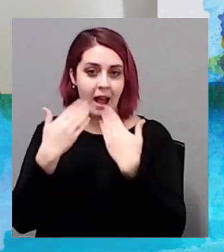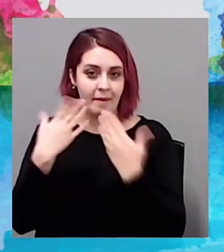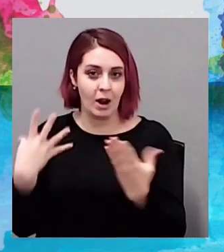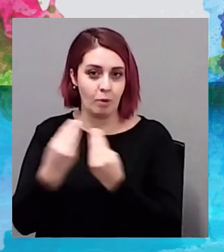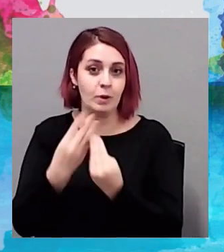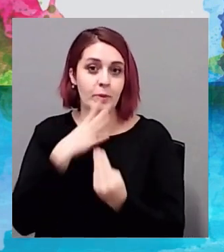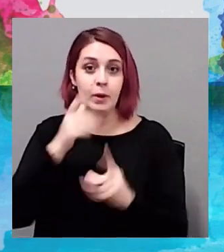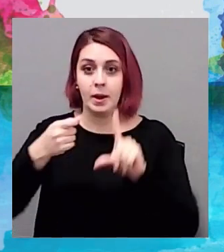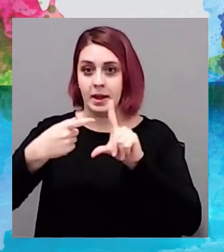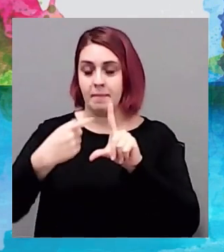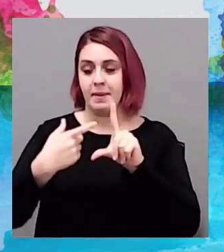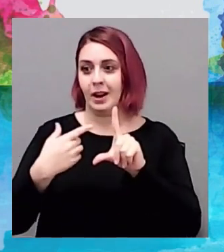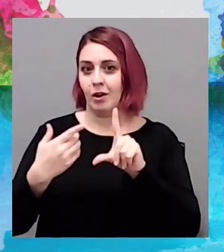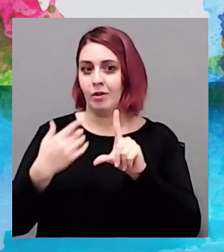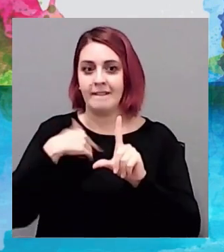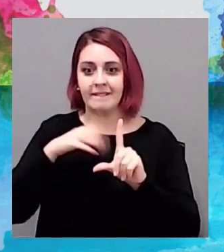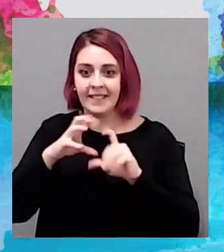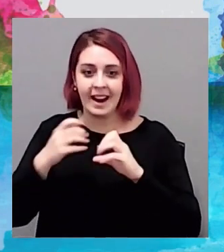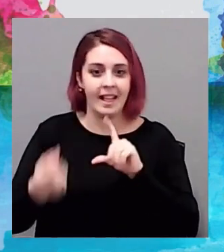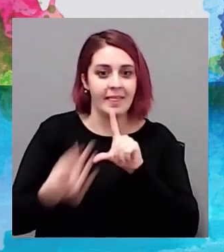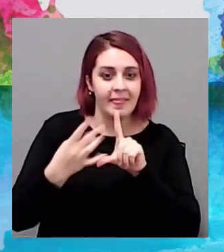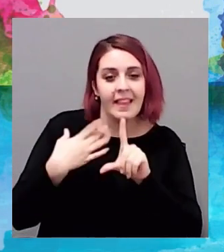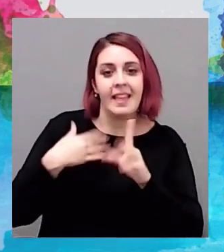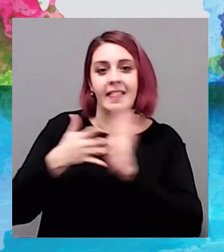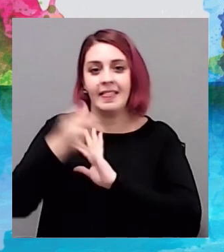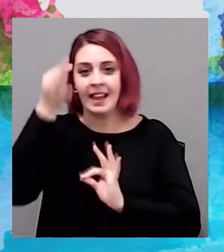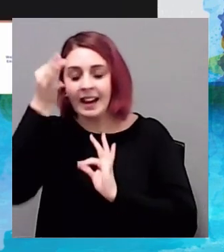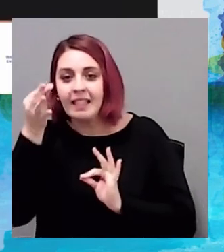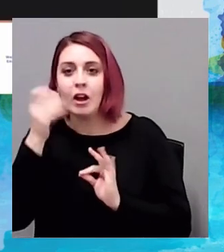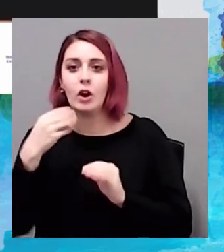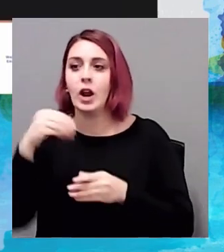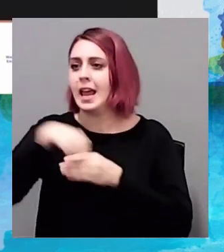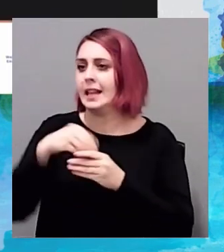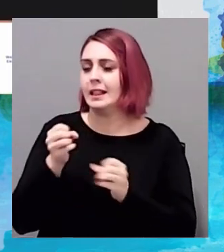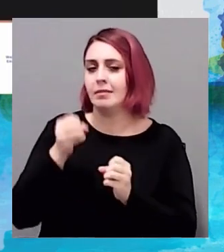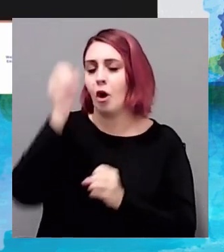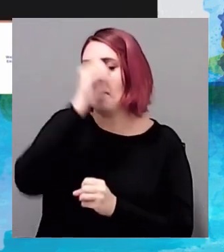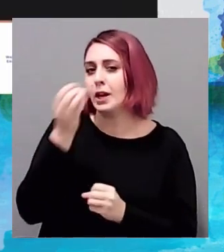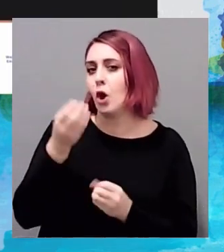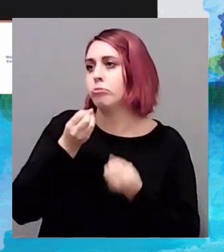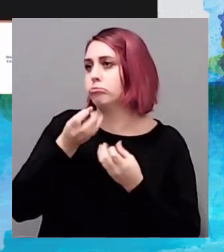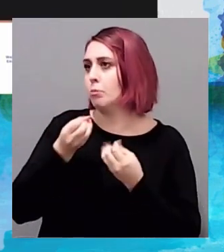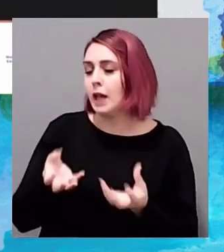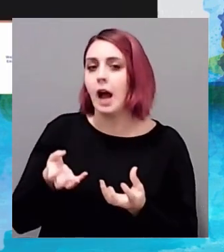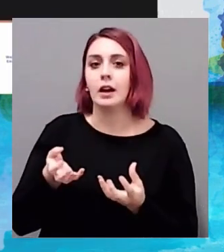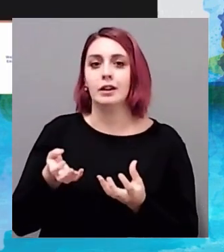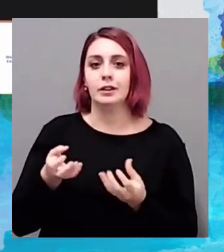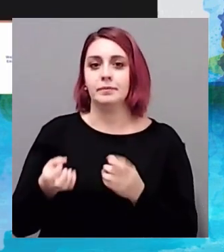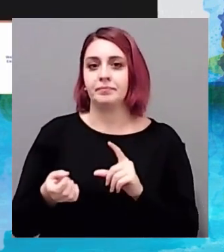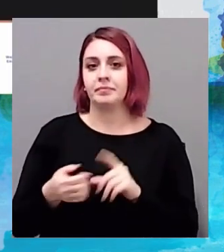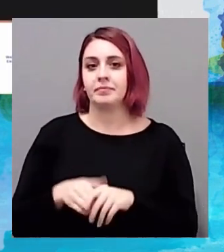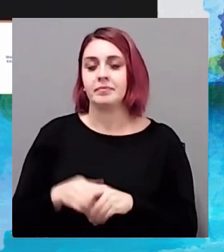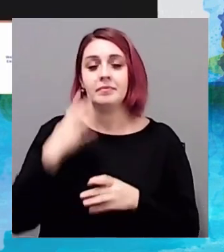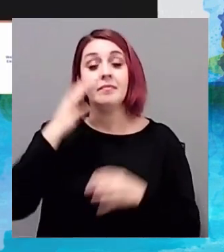you, but I'm waiting for all of your descriptions, all of your participation and comments